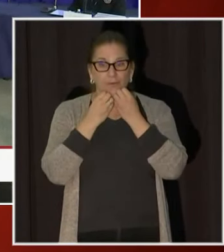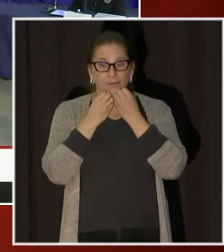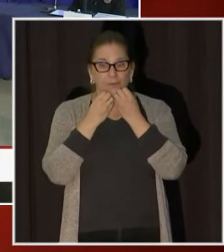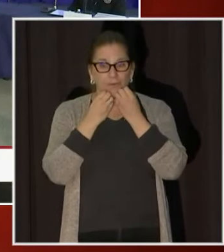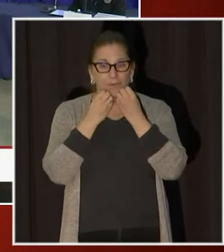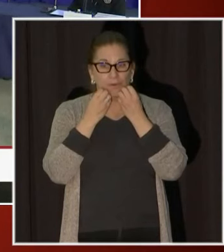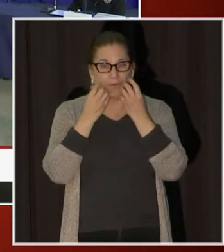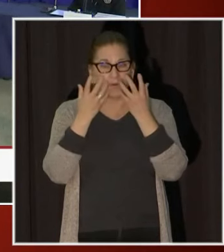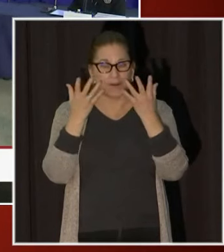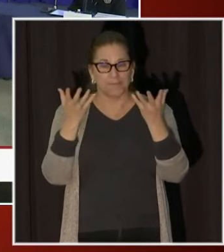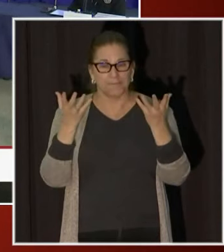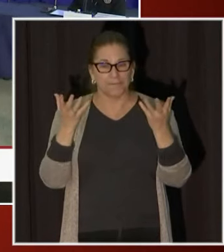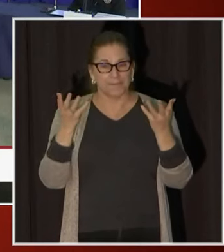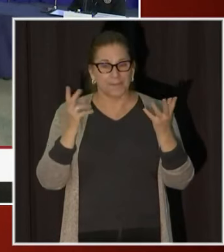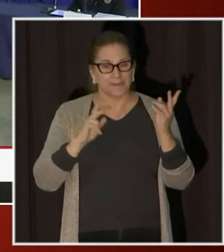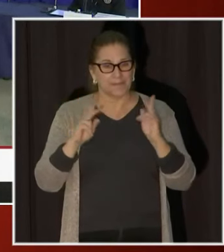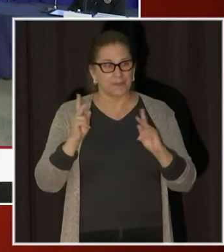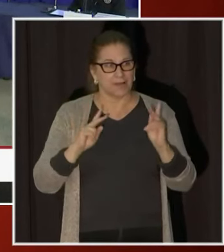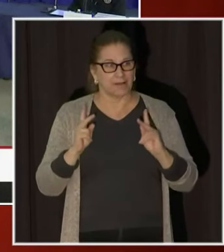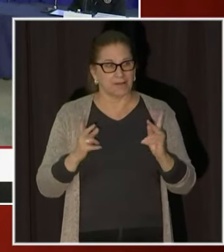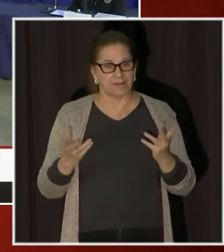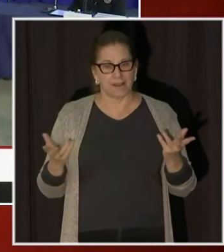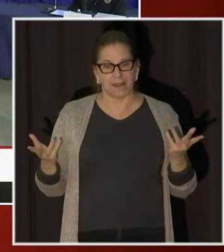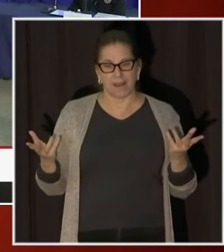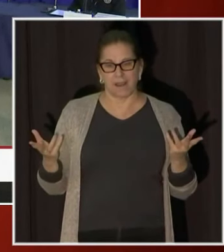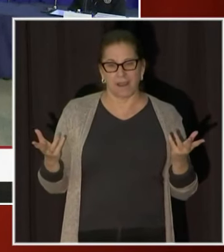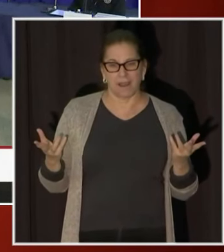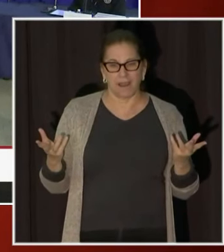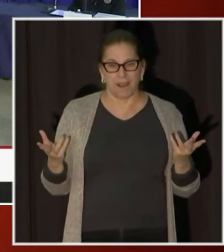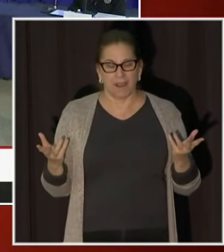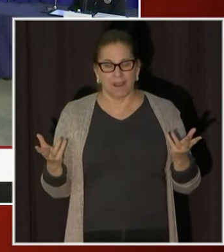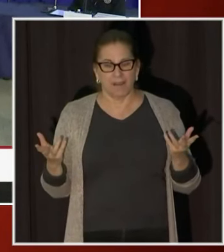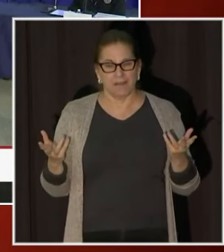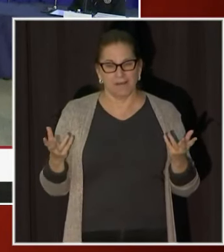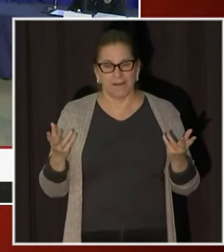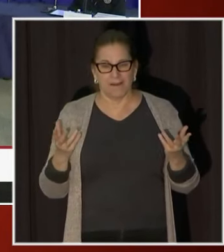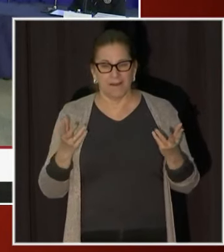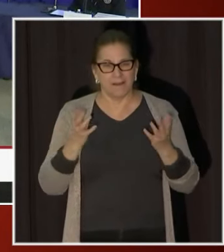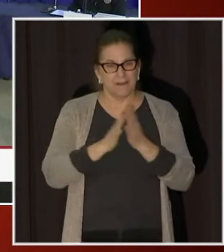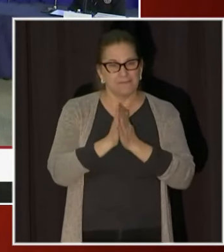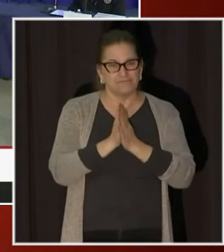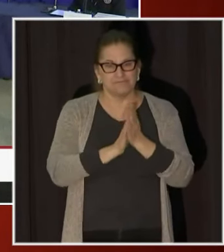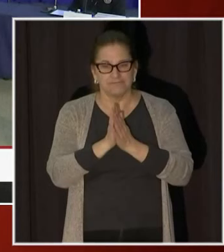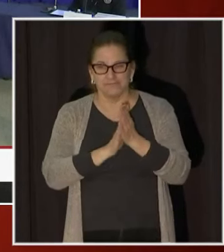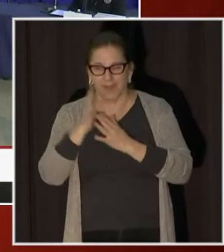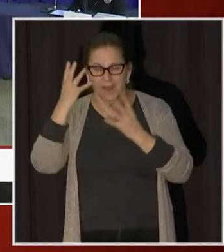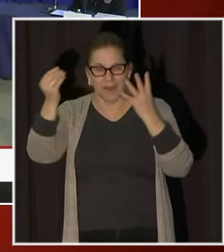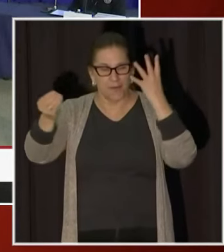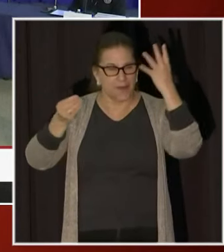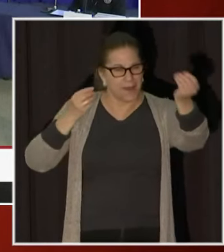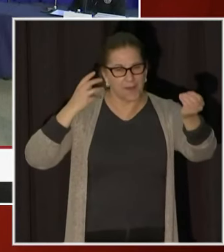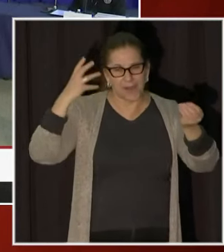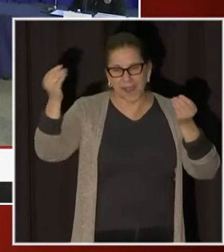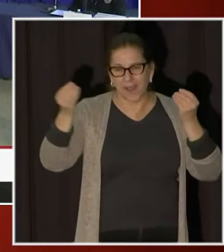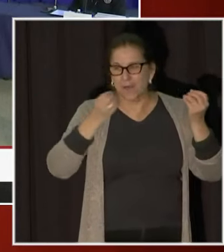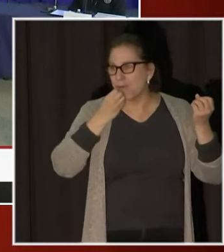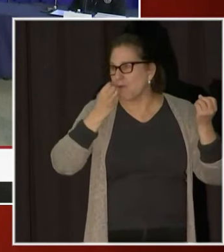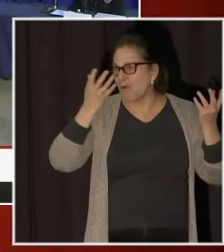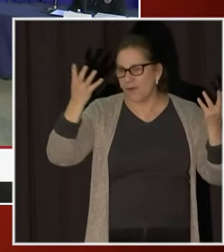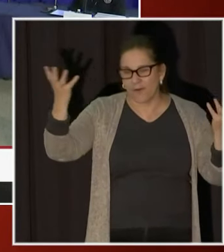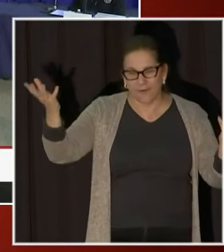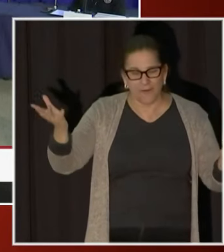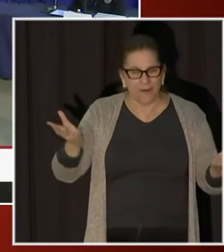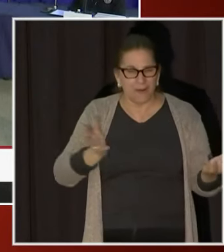but in some of our major corridors, you have people who are out and about, and there are going to be some people who are going